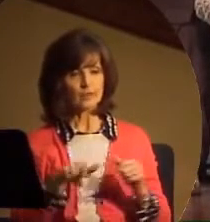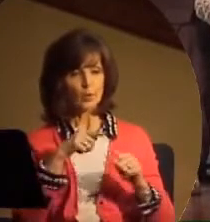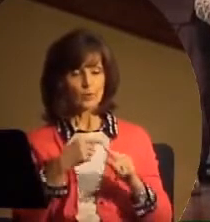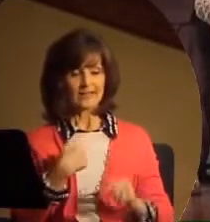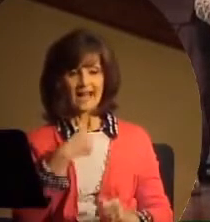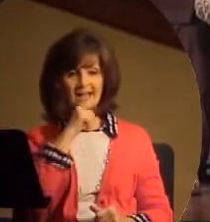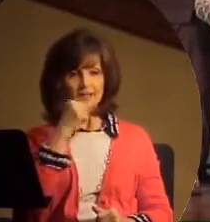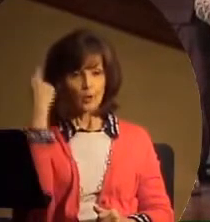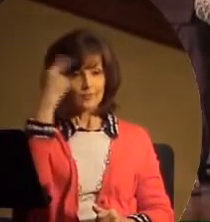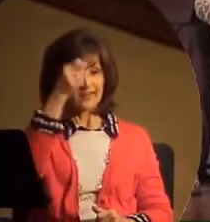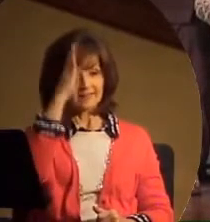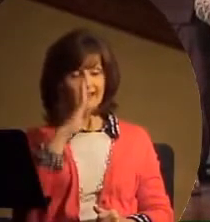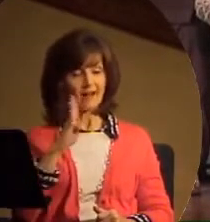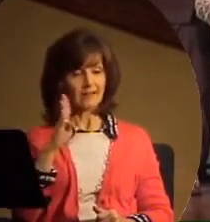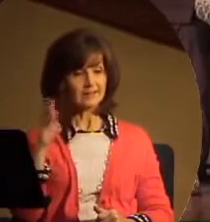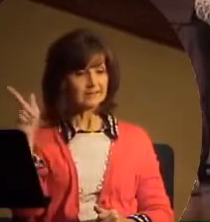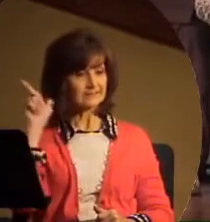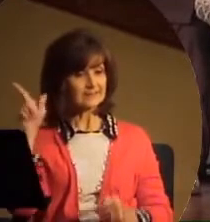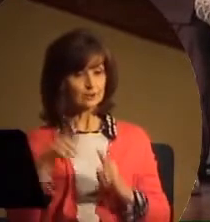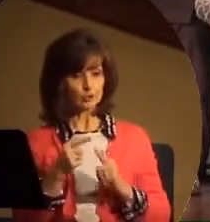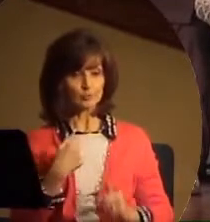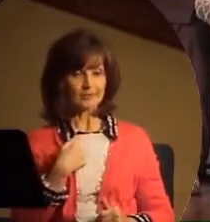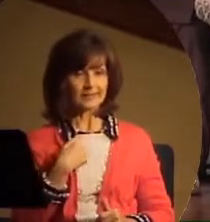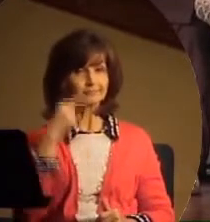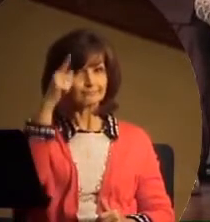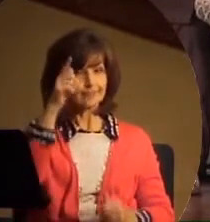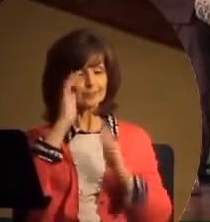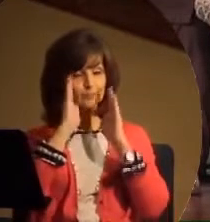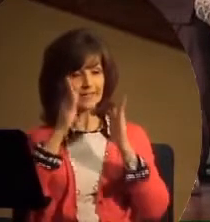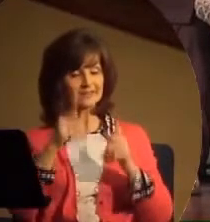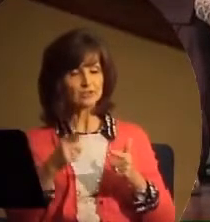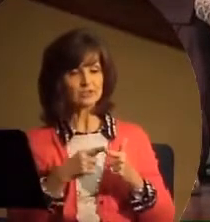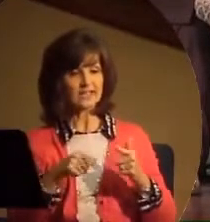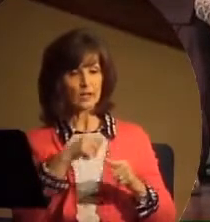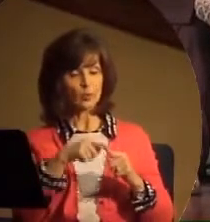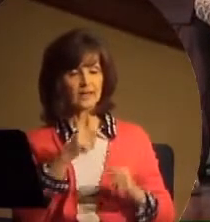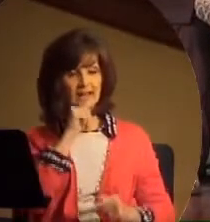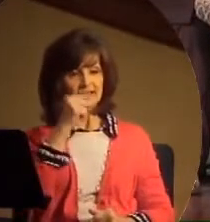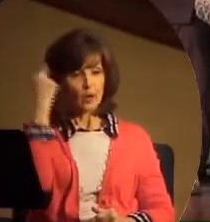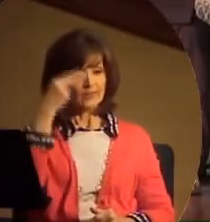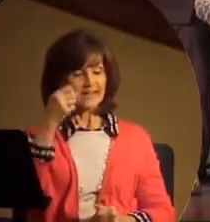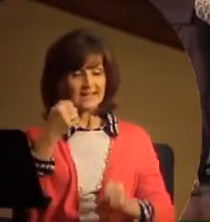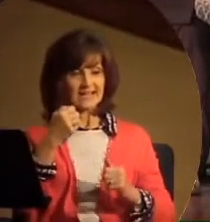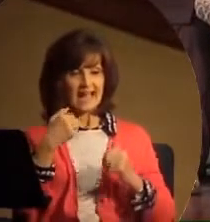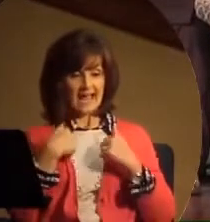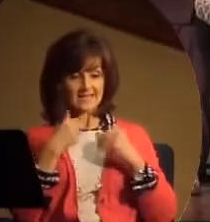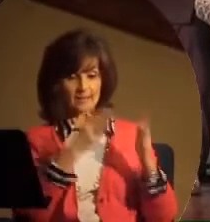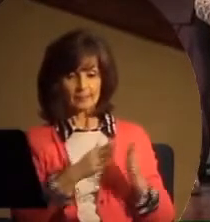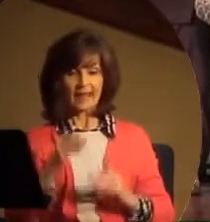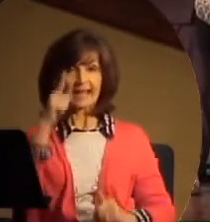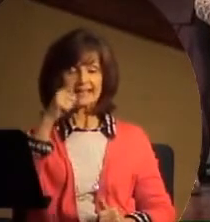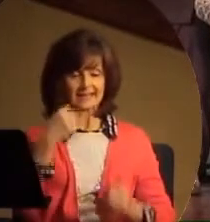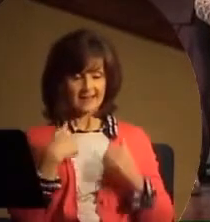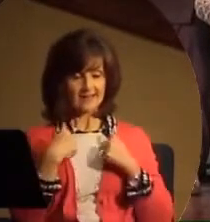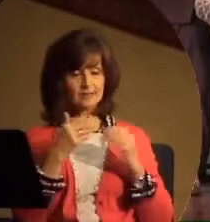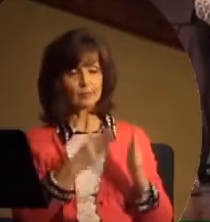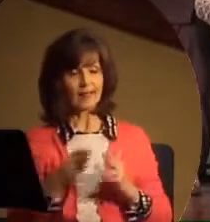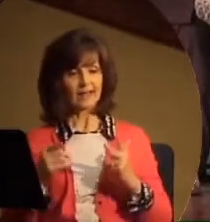think He's listening, He is. When I don't think He has a plan, He does. And number three,